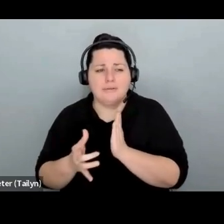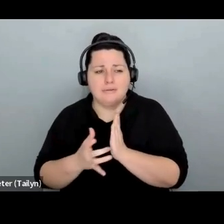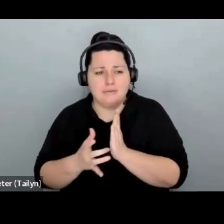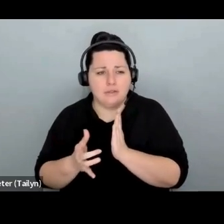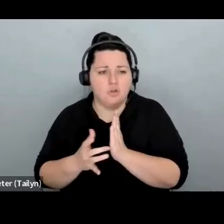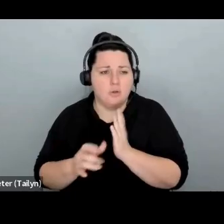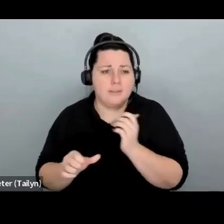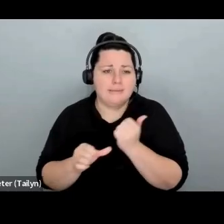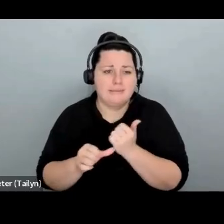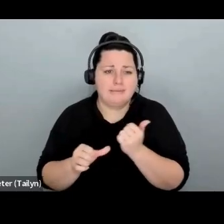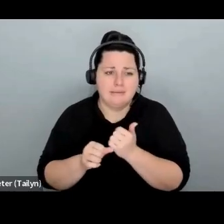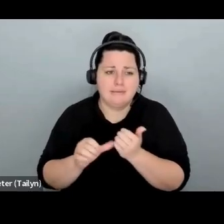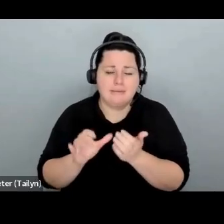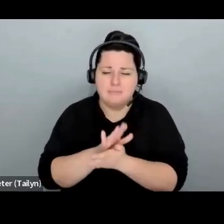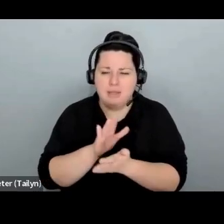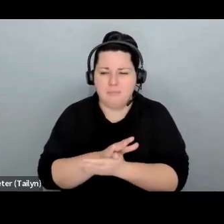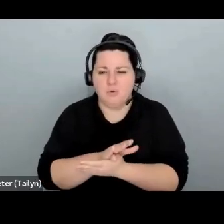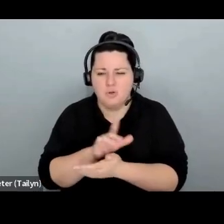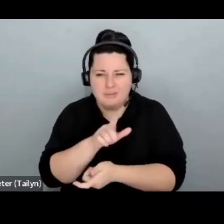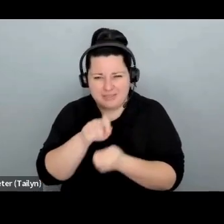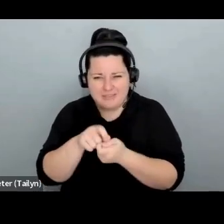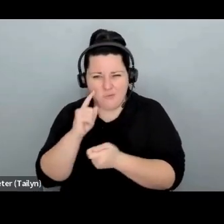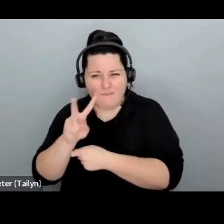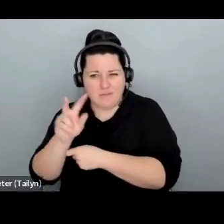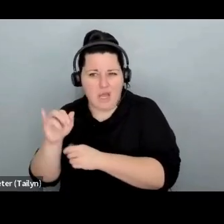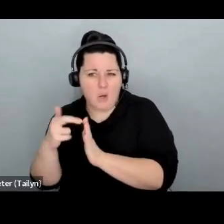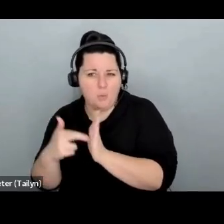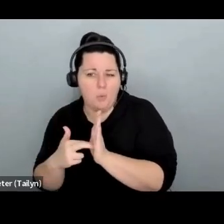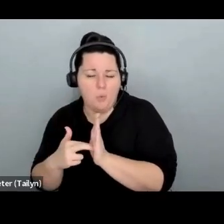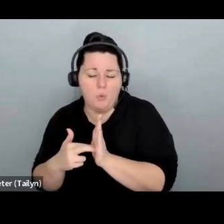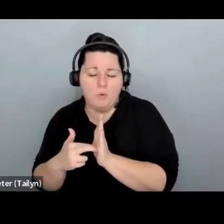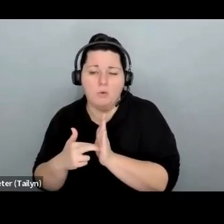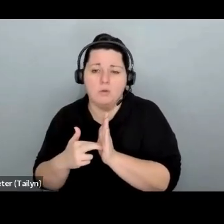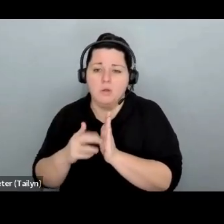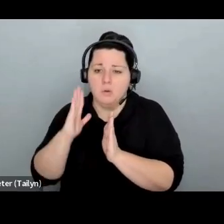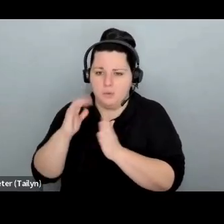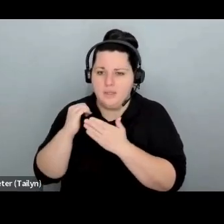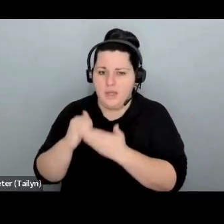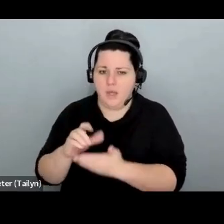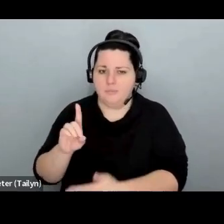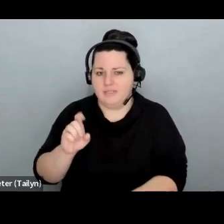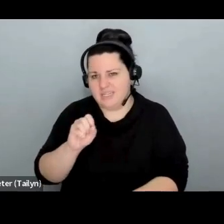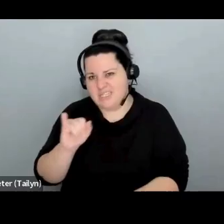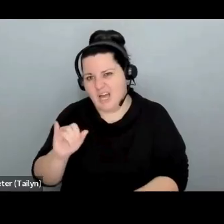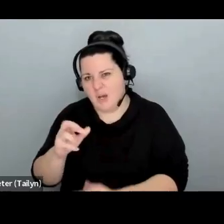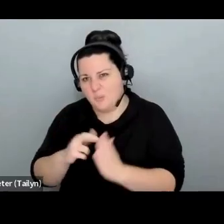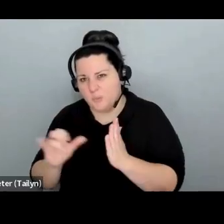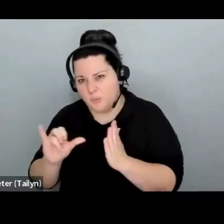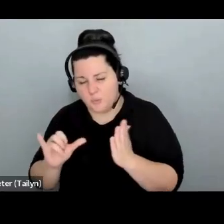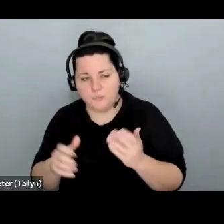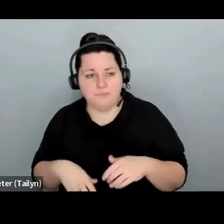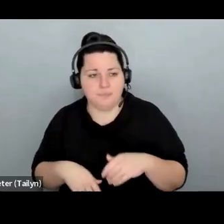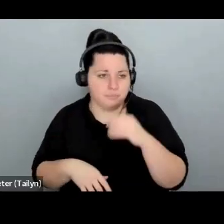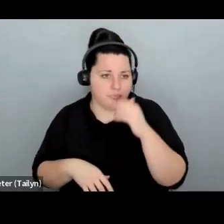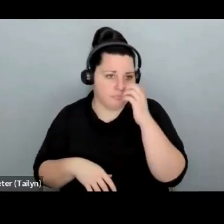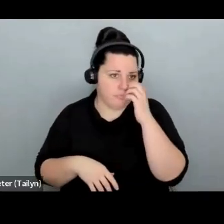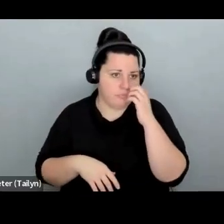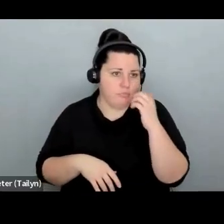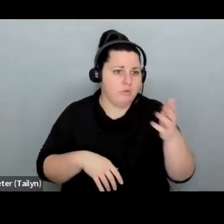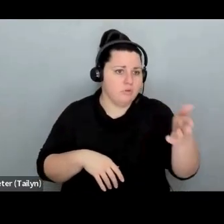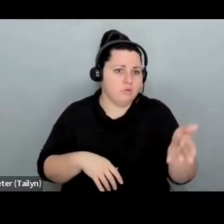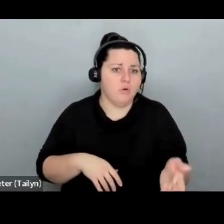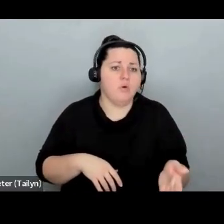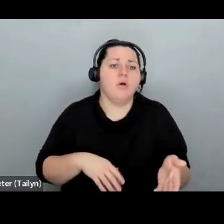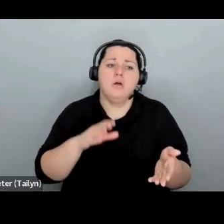paper specific to the VI rule that should be helpful for the DSI rule as well. And then, so those